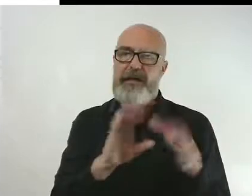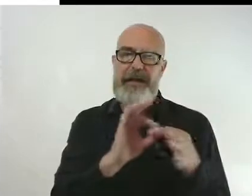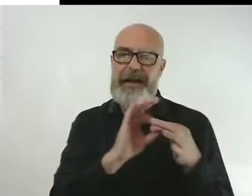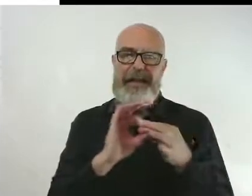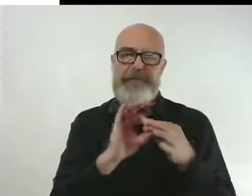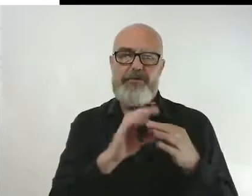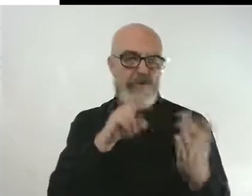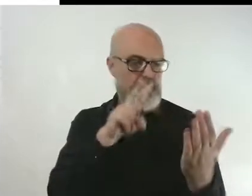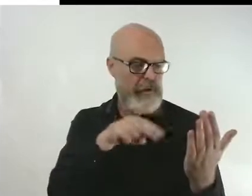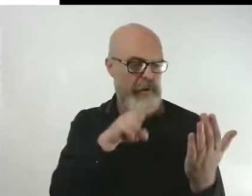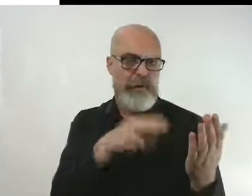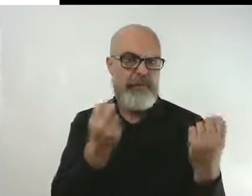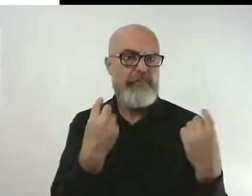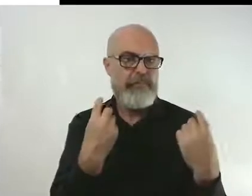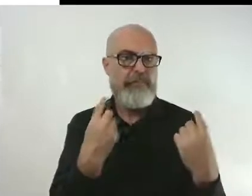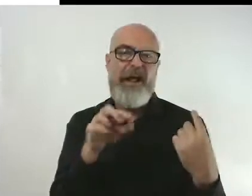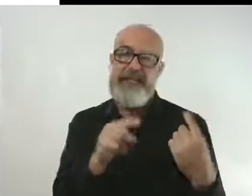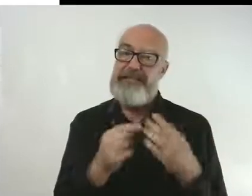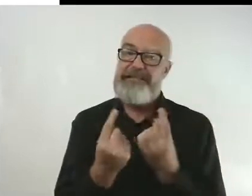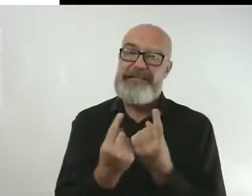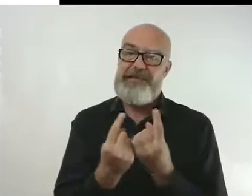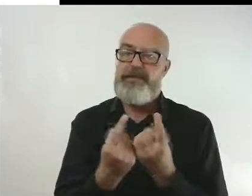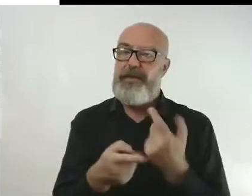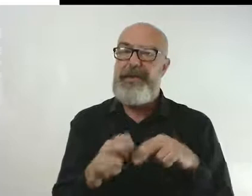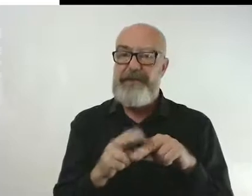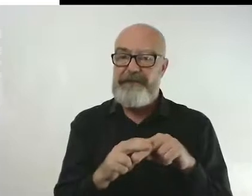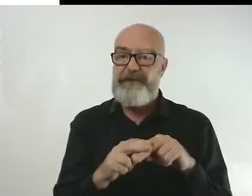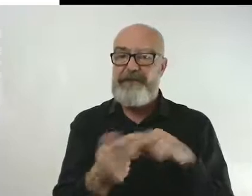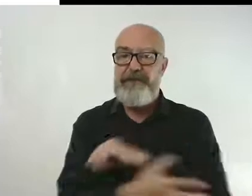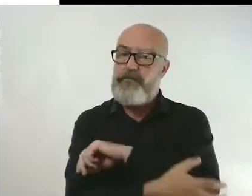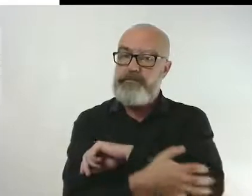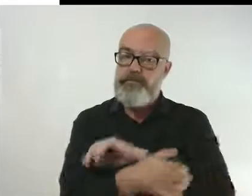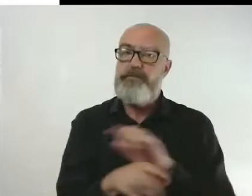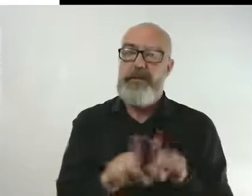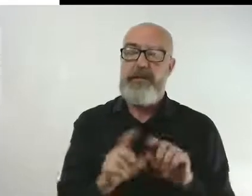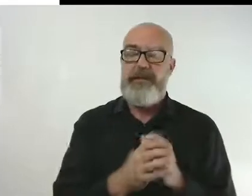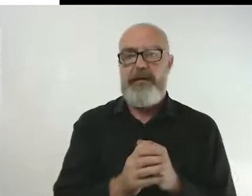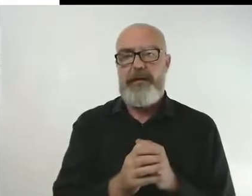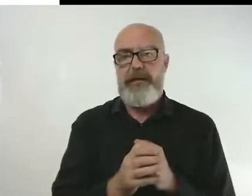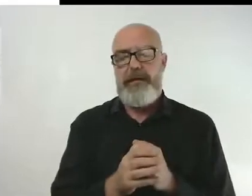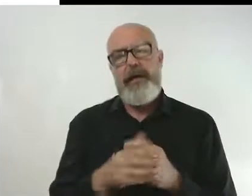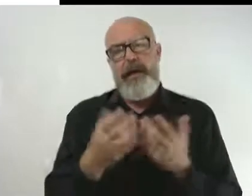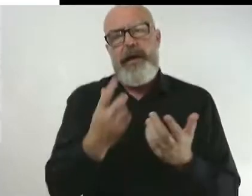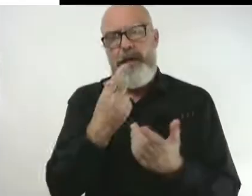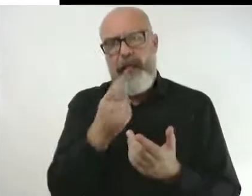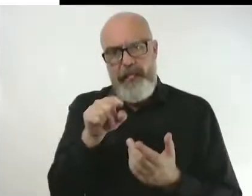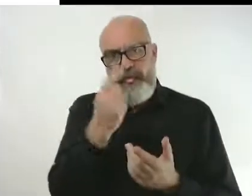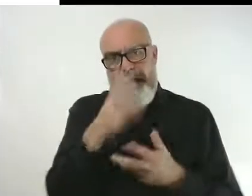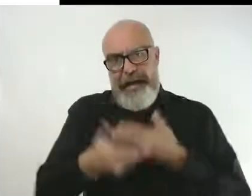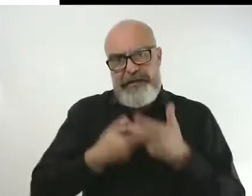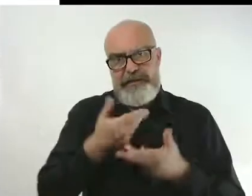related to the lower health literacy, which is a common issue among people of a lower socioeconomic